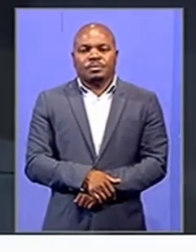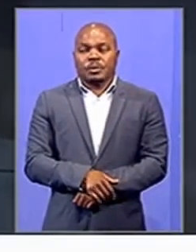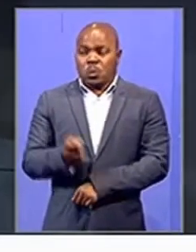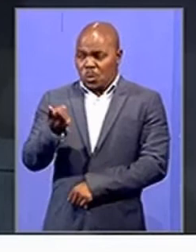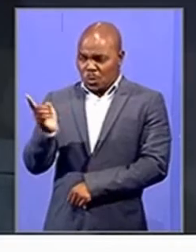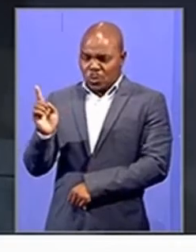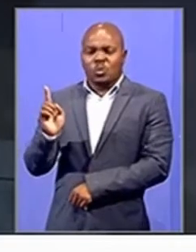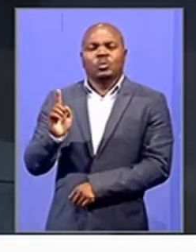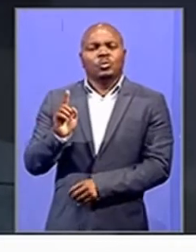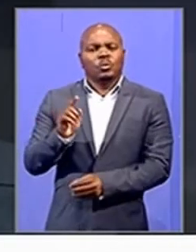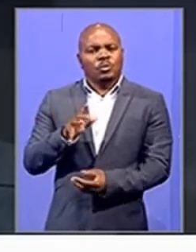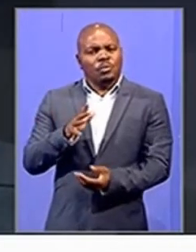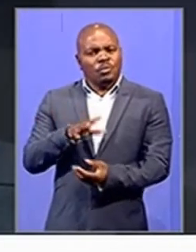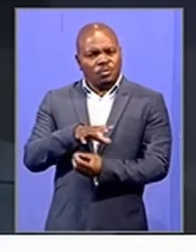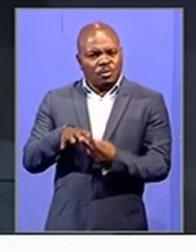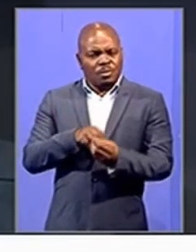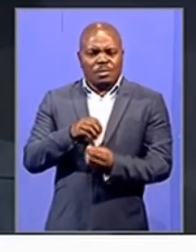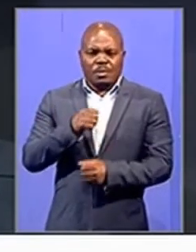women, that's the reason